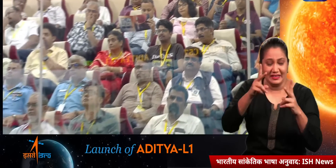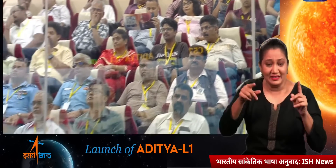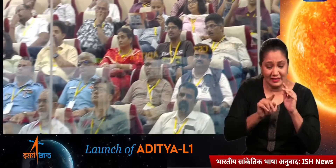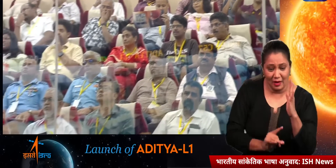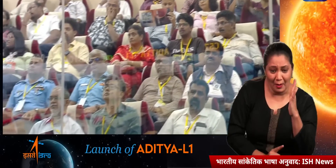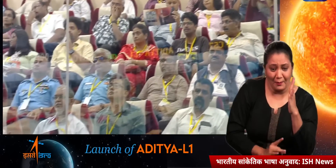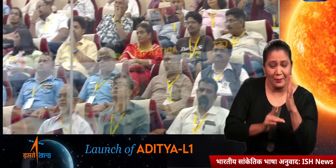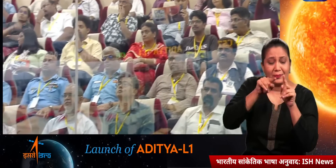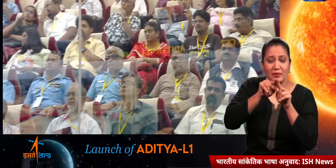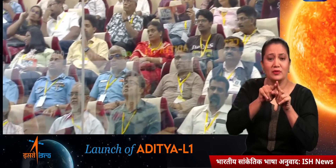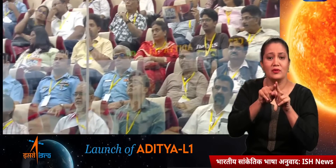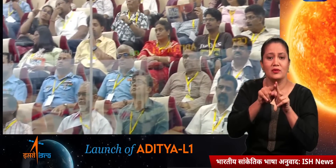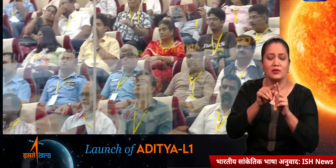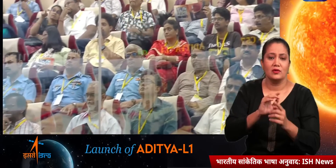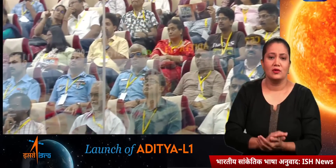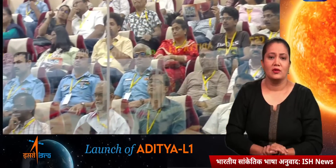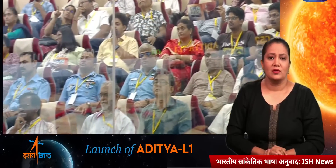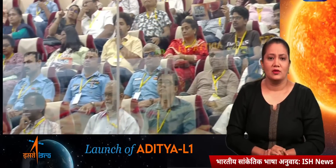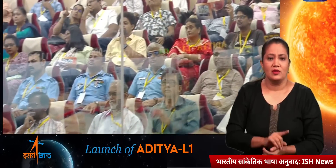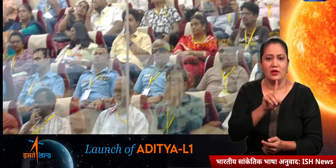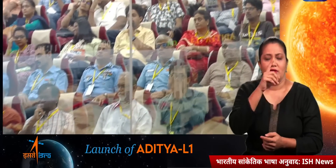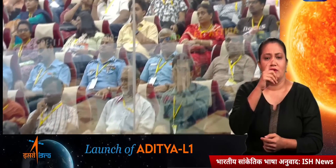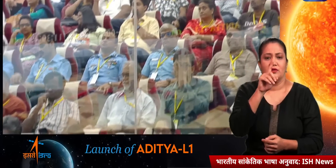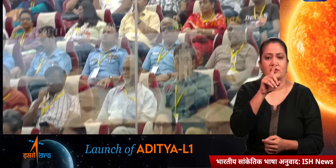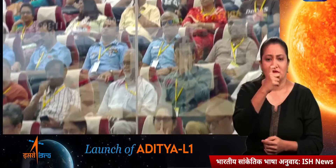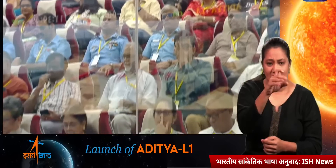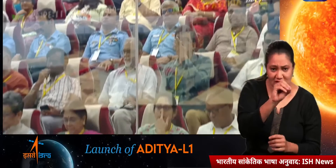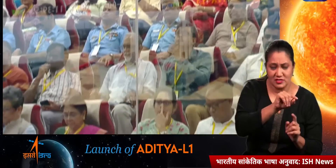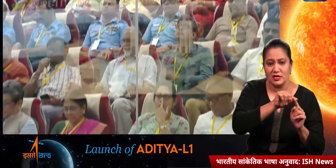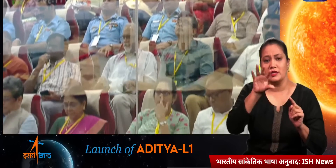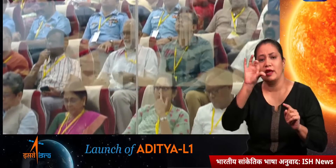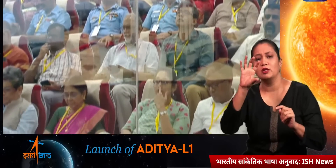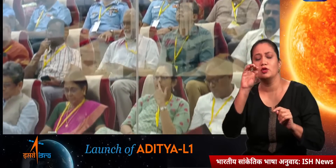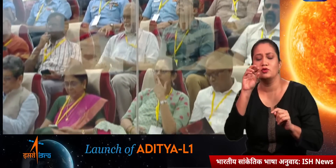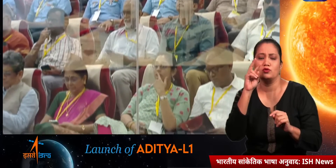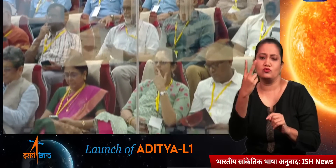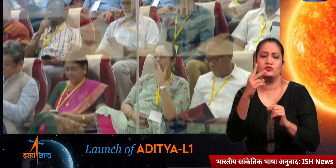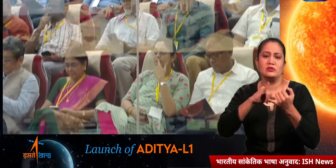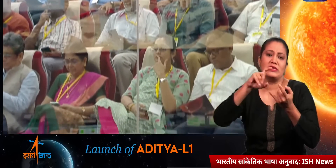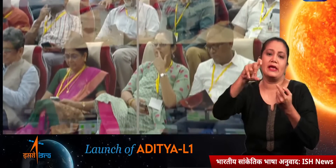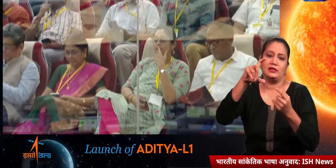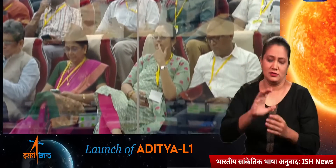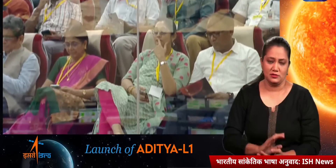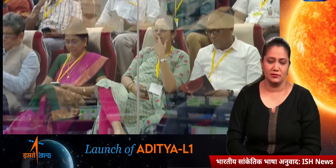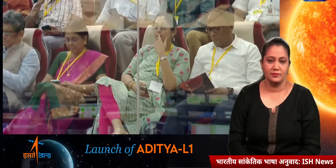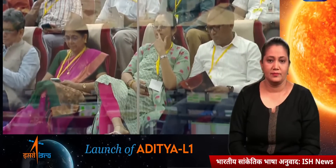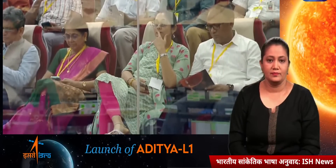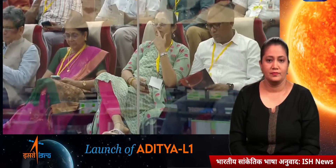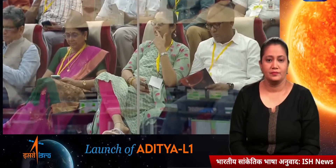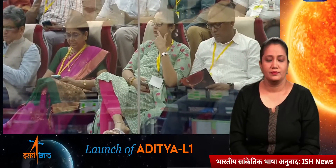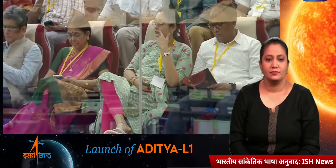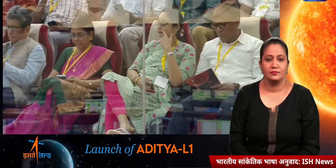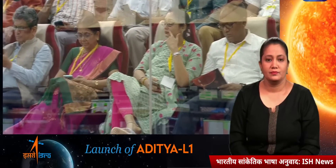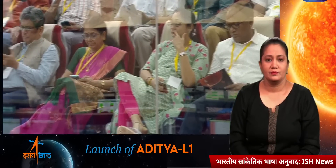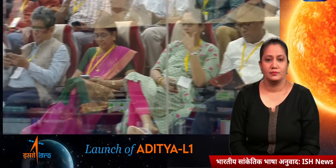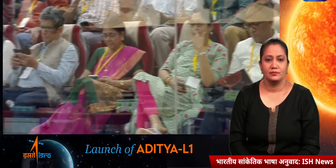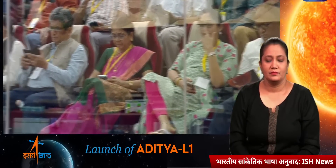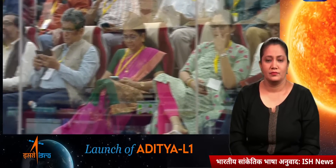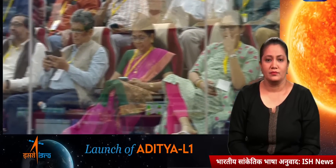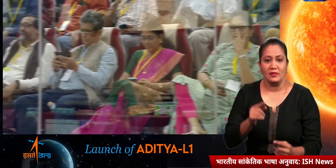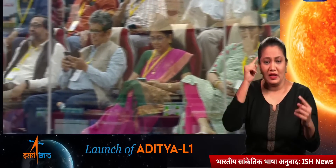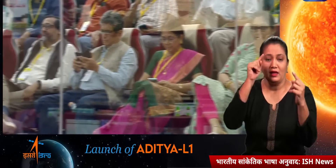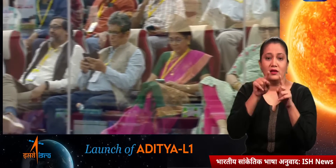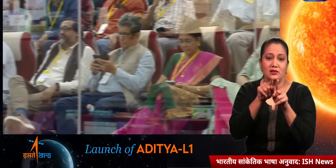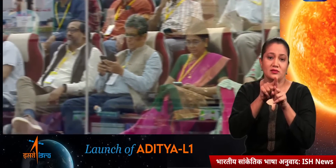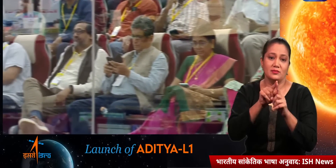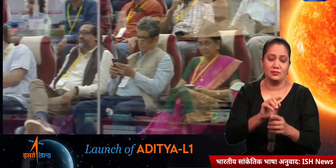launch vehicle at 70 and 92 seconds into the flight, respectively. The core S139